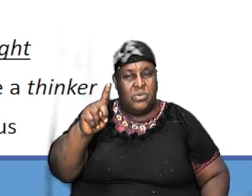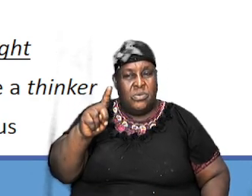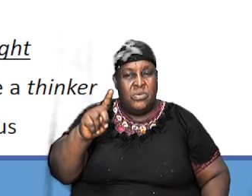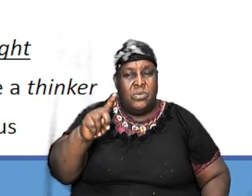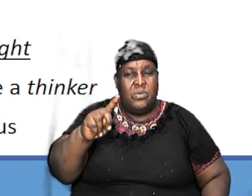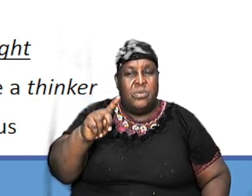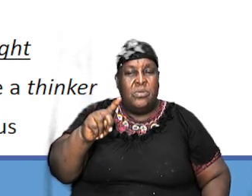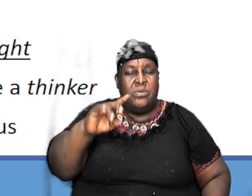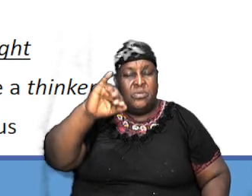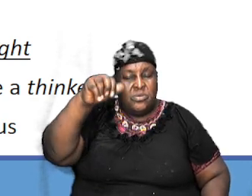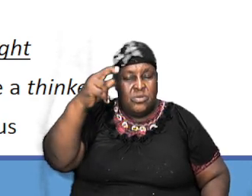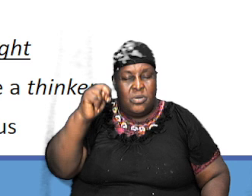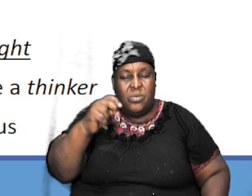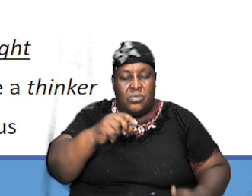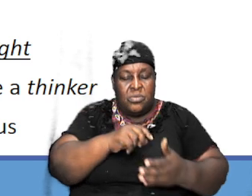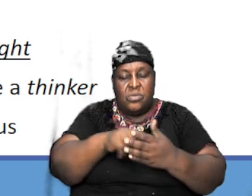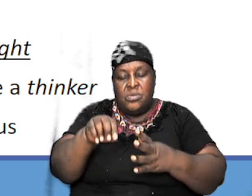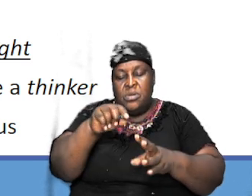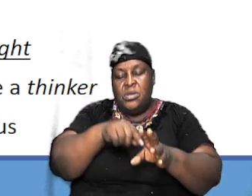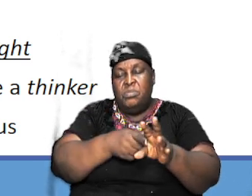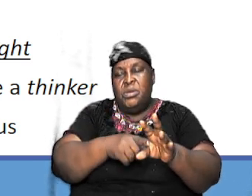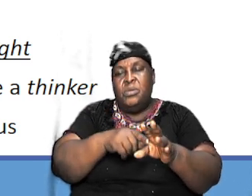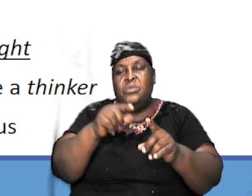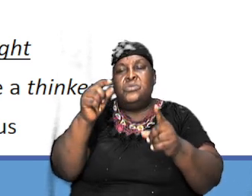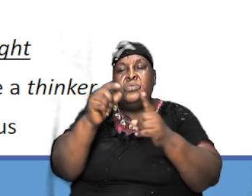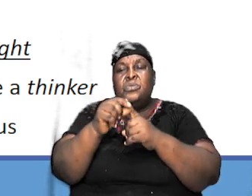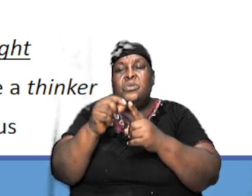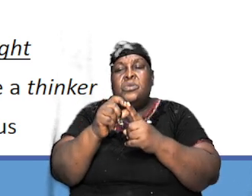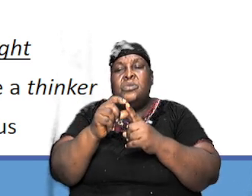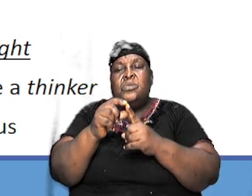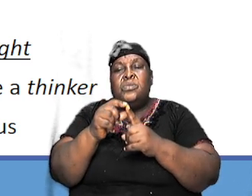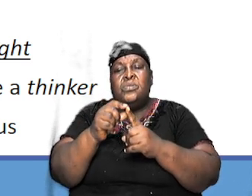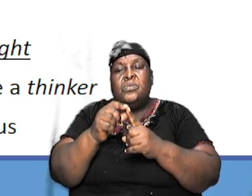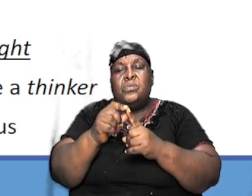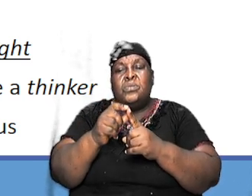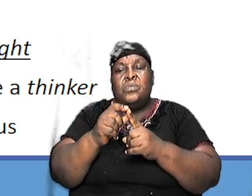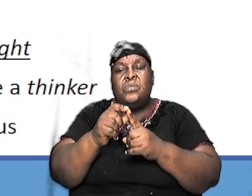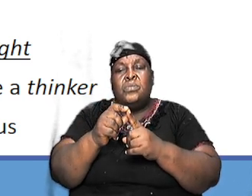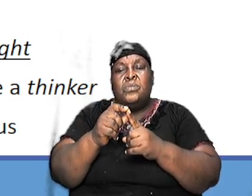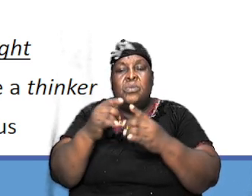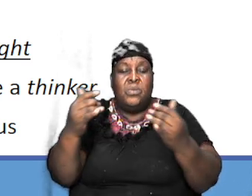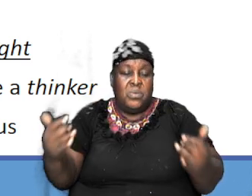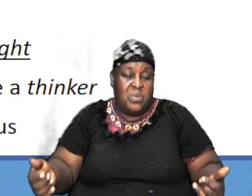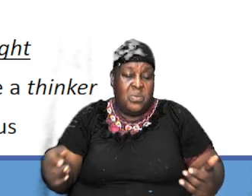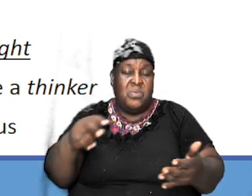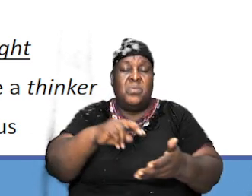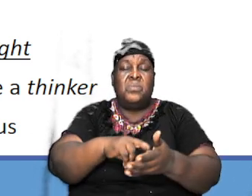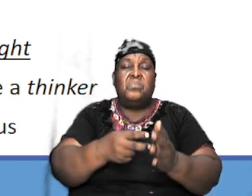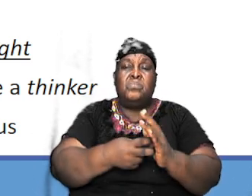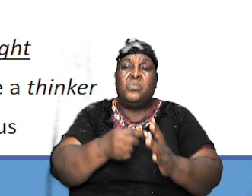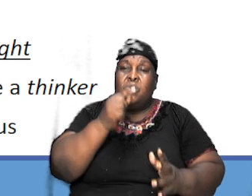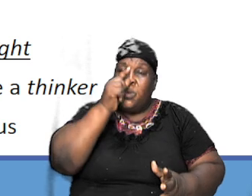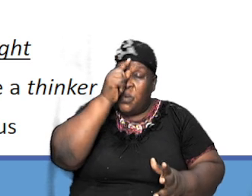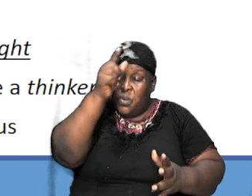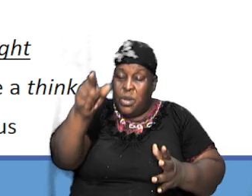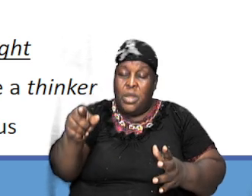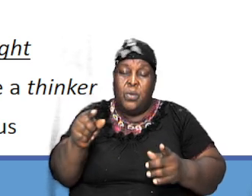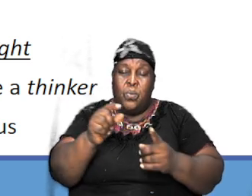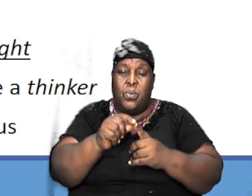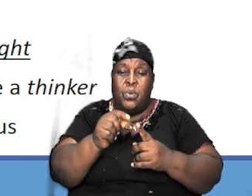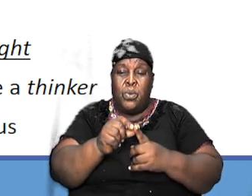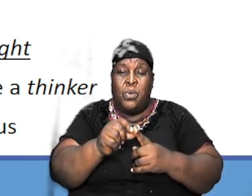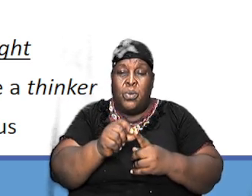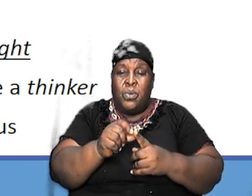John wrote and said, in the beginning was the Word. Now, the term, the Greek word logos here